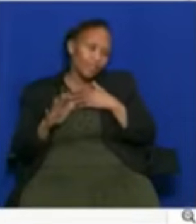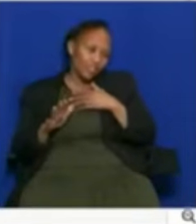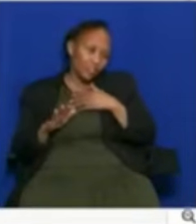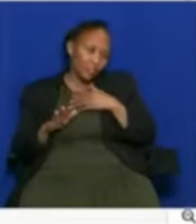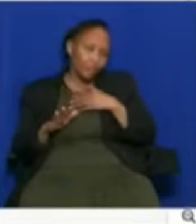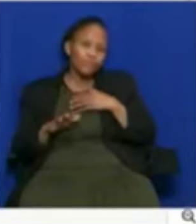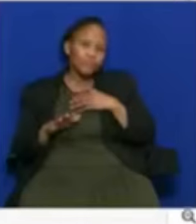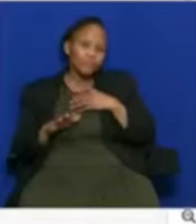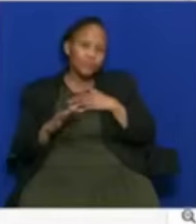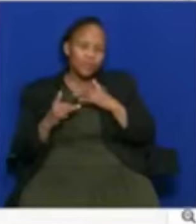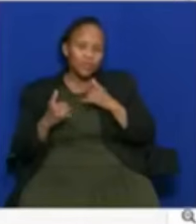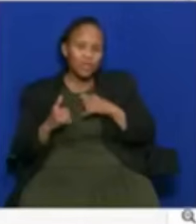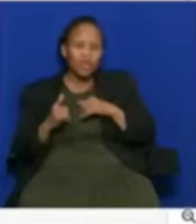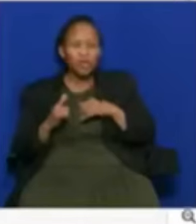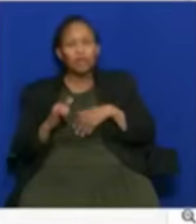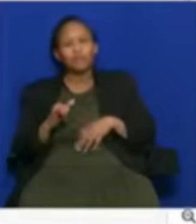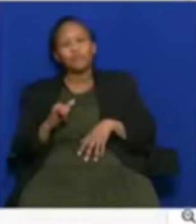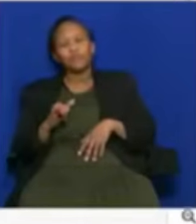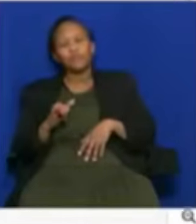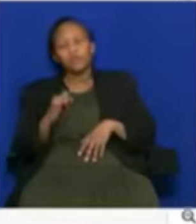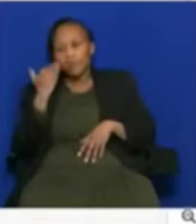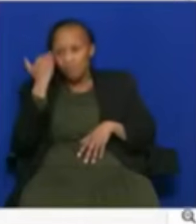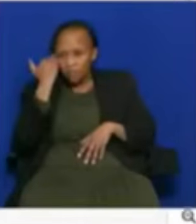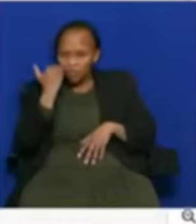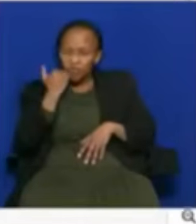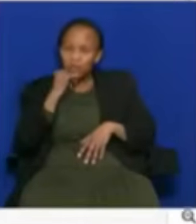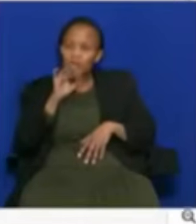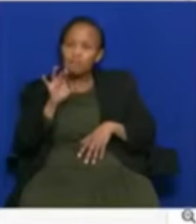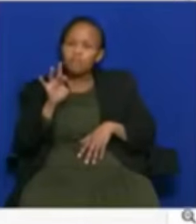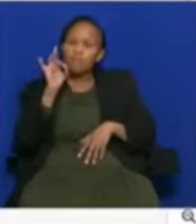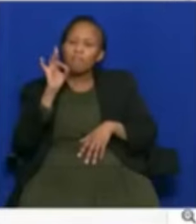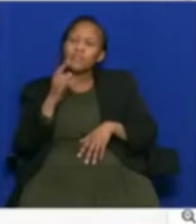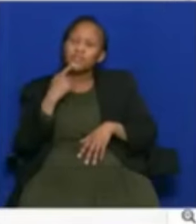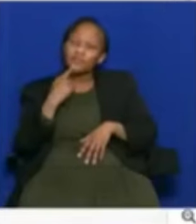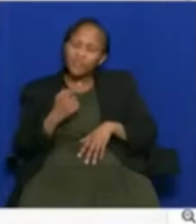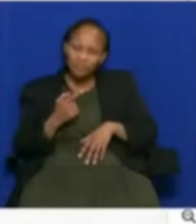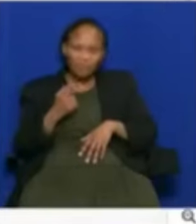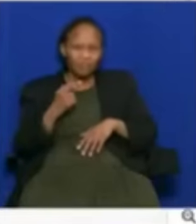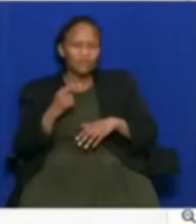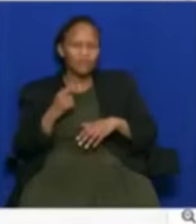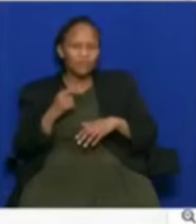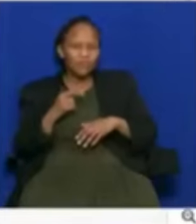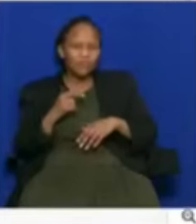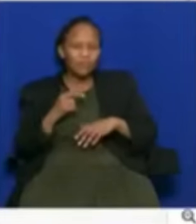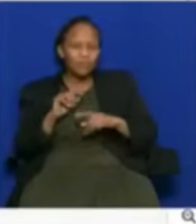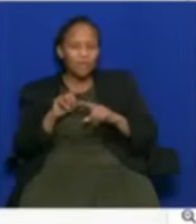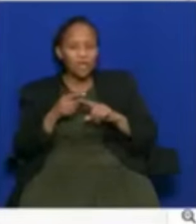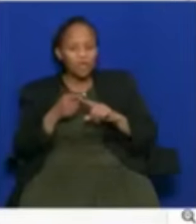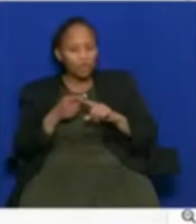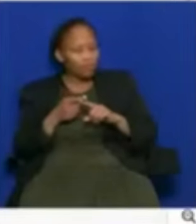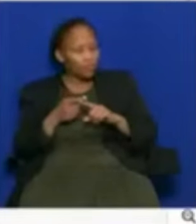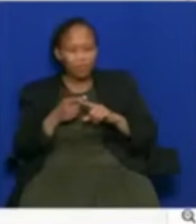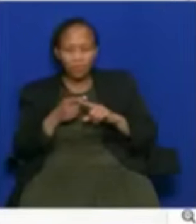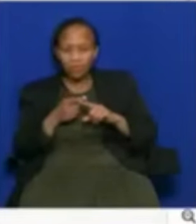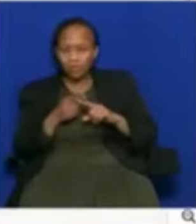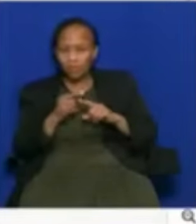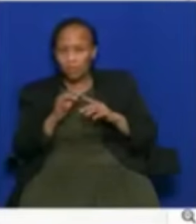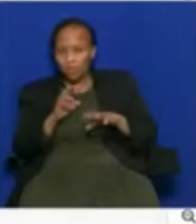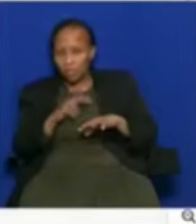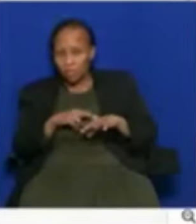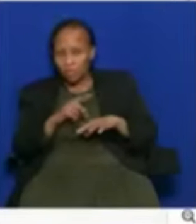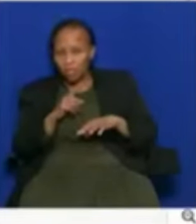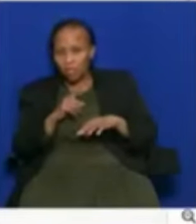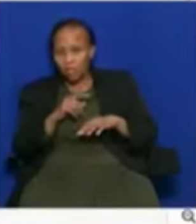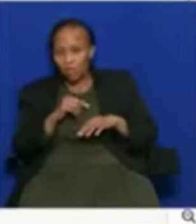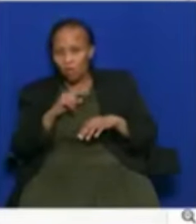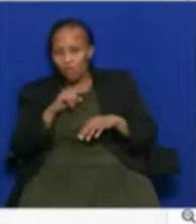on you to be the person to collect anything that these accused require? How do we land there? Are you able to shed some light? You say